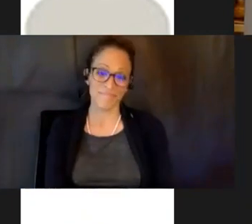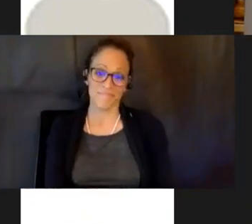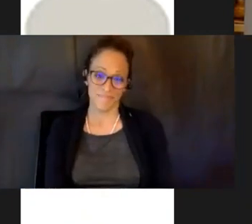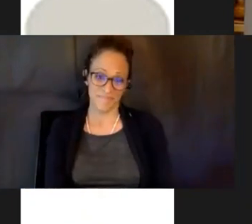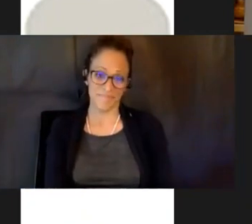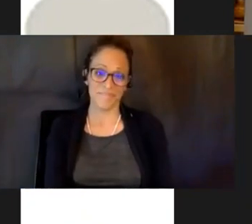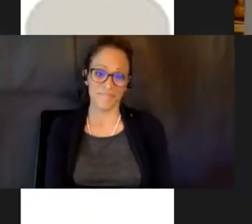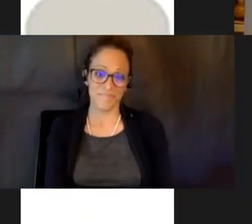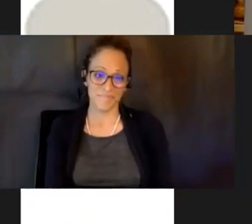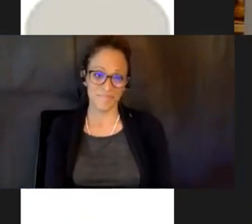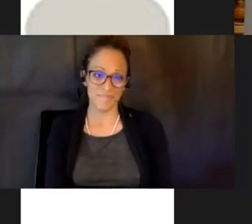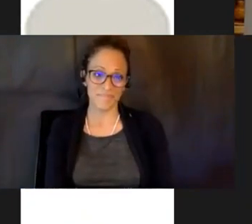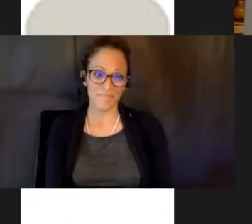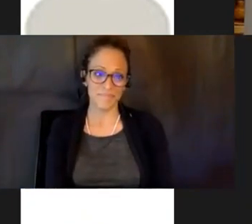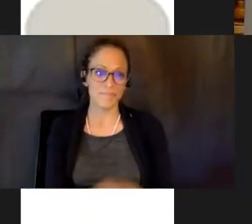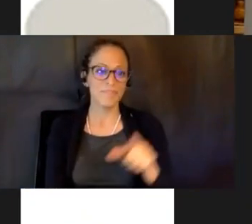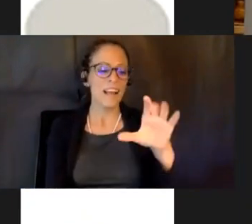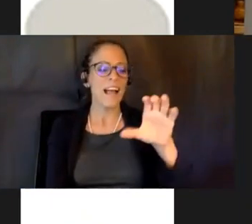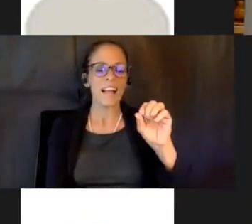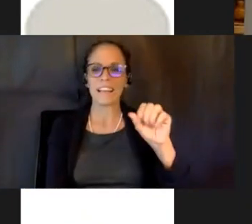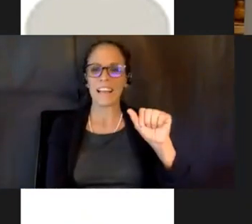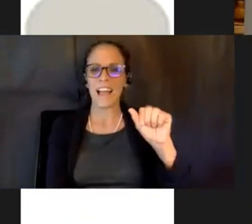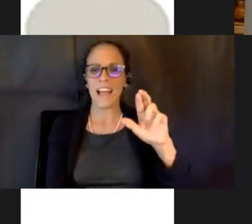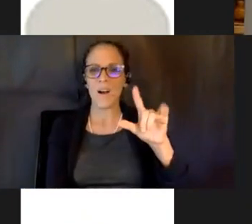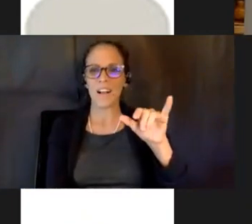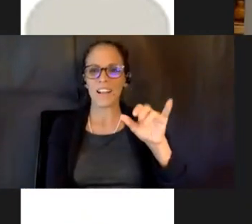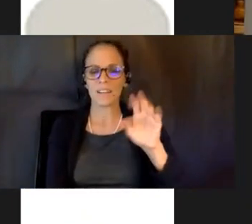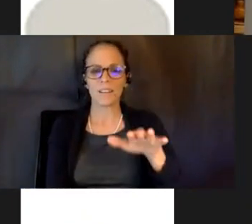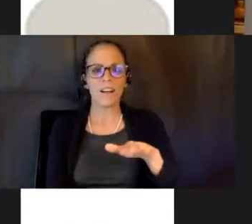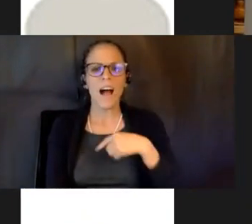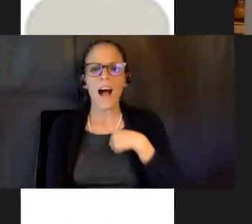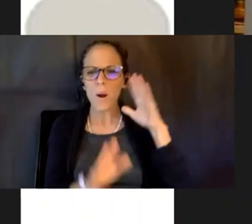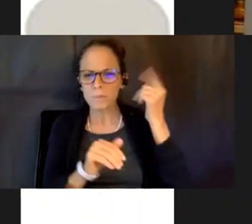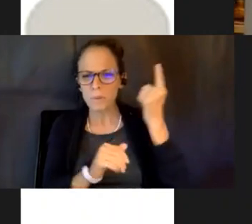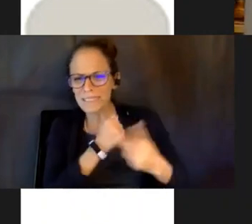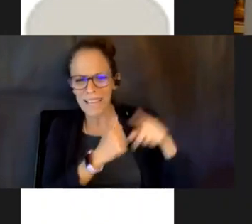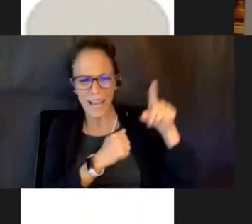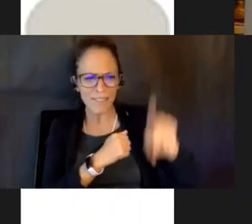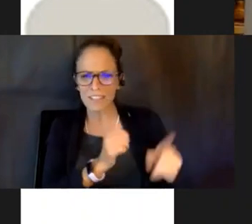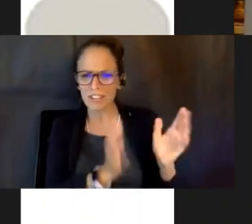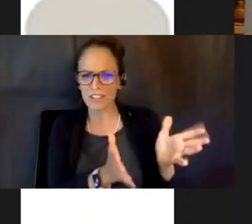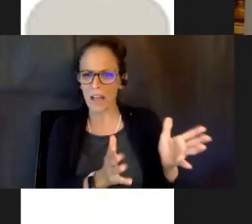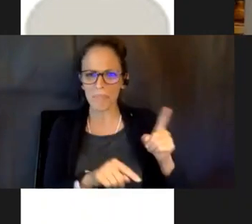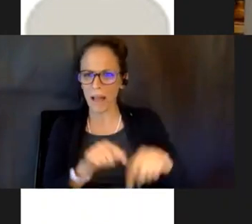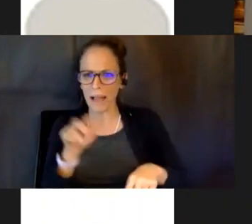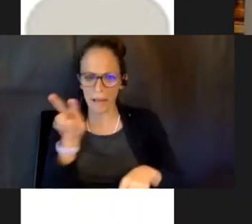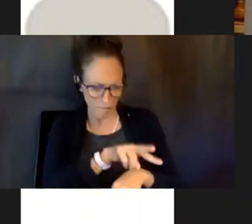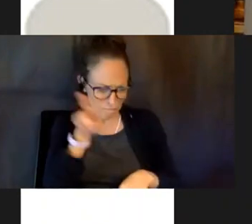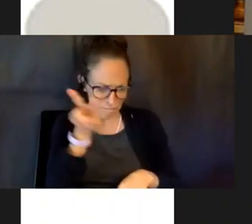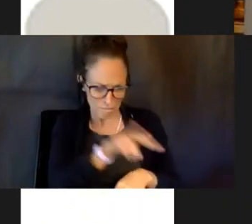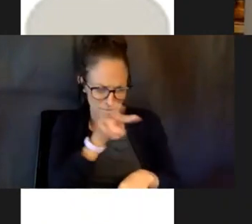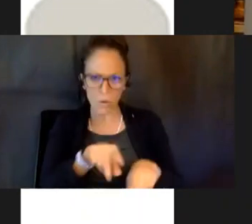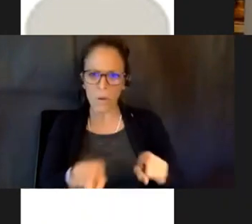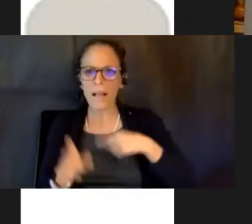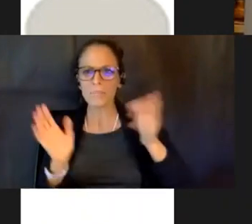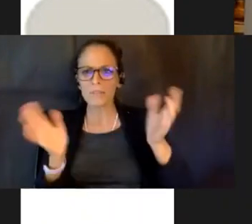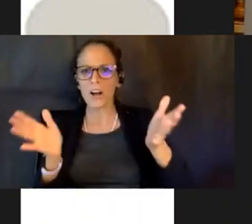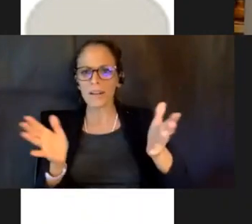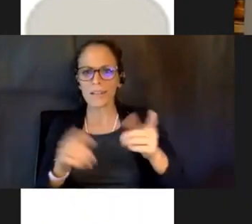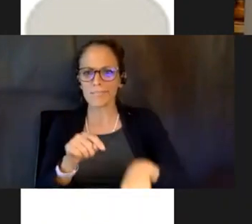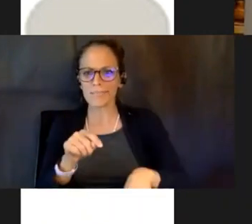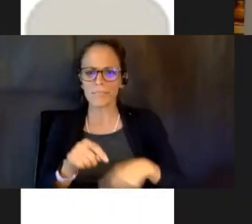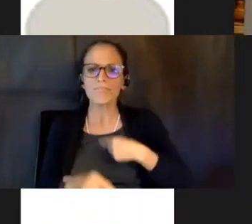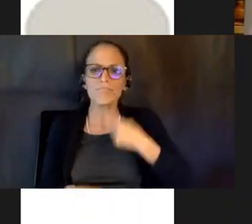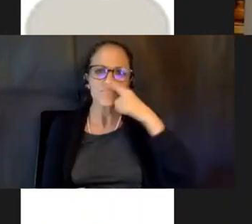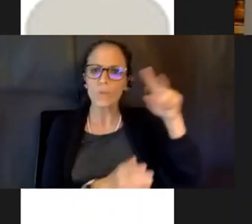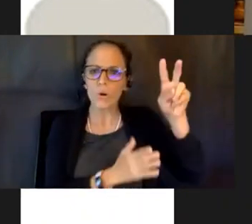I am, I hope Stevie is somebody saving the chat because, you know, I don't look at the chat when I'm in conversation, but I'd love to read because I know